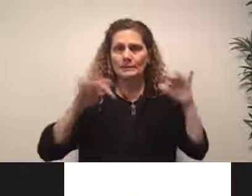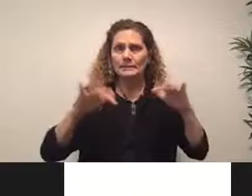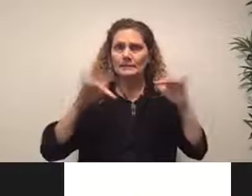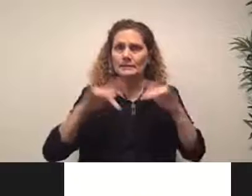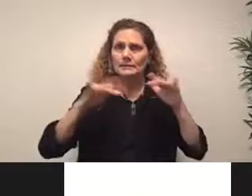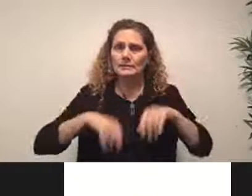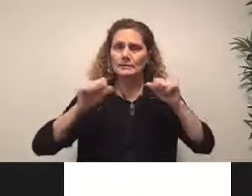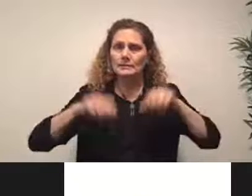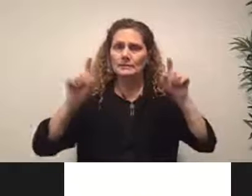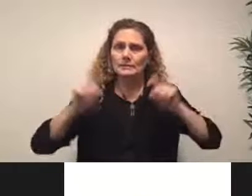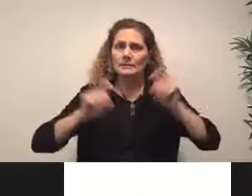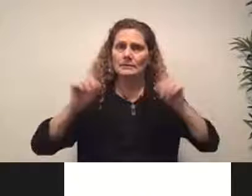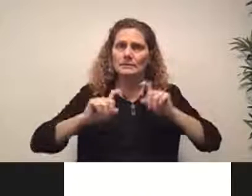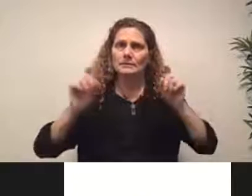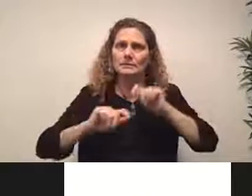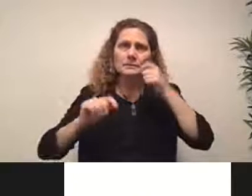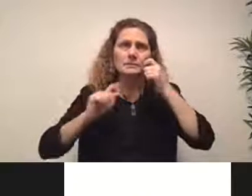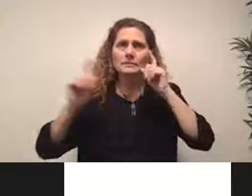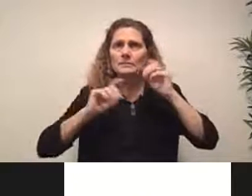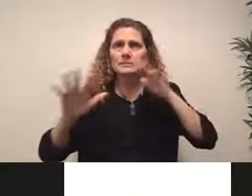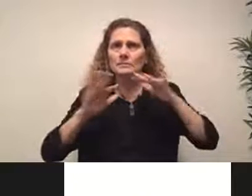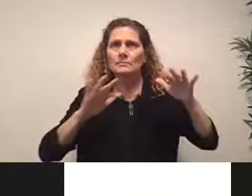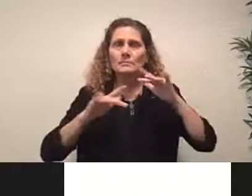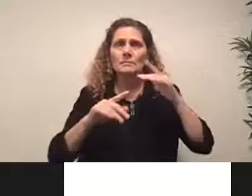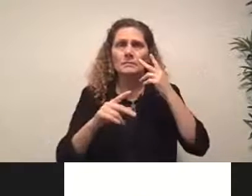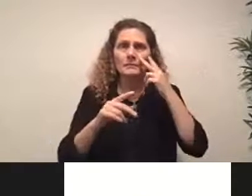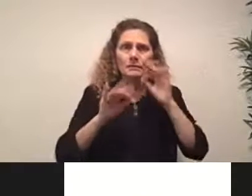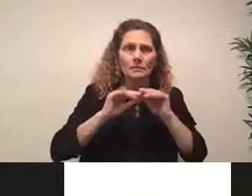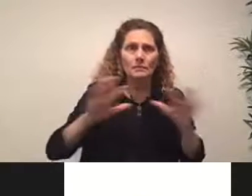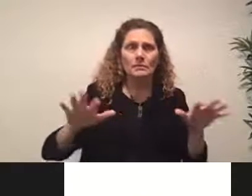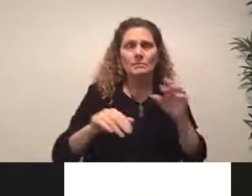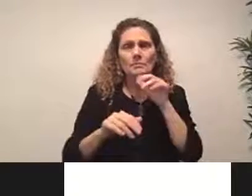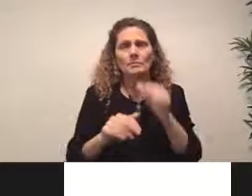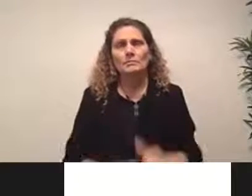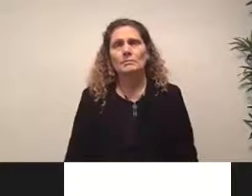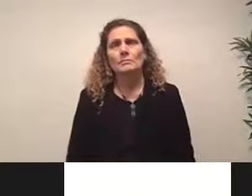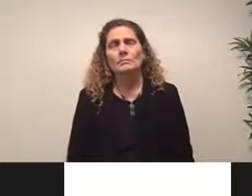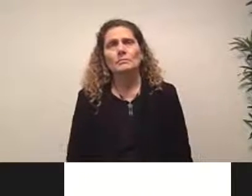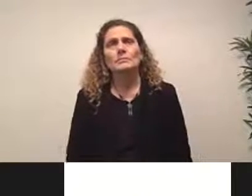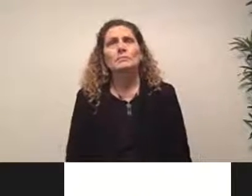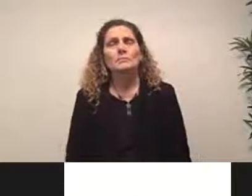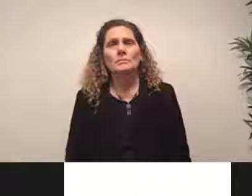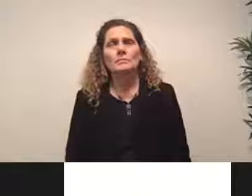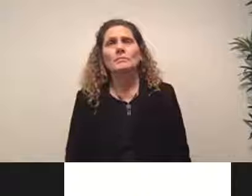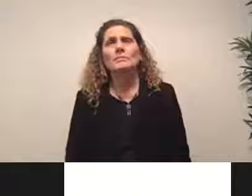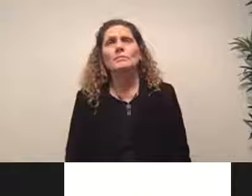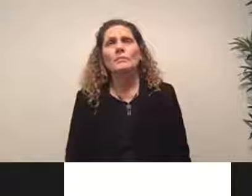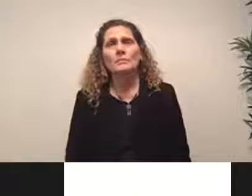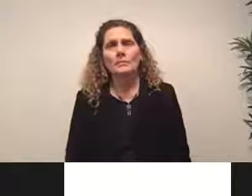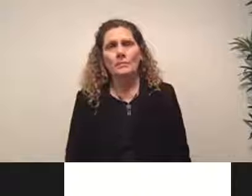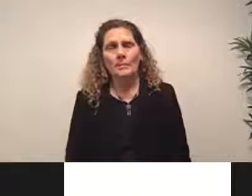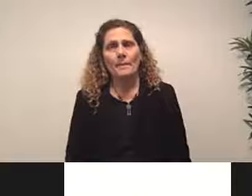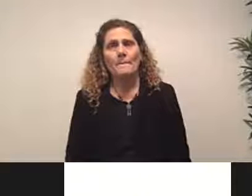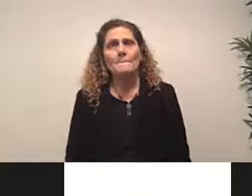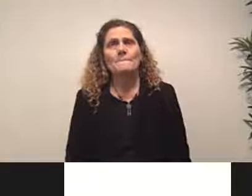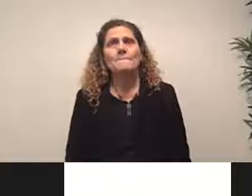spread of COVID-19. We must remain vigilant in getting tested. If we are displaying any symptoms or have been exposed